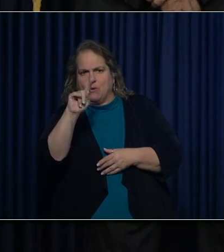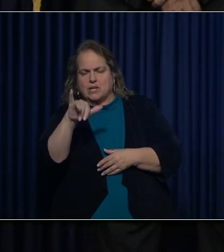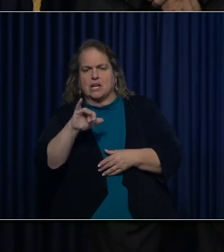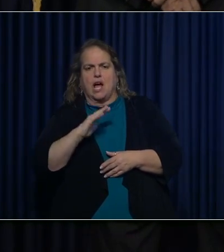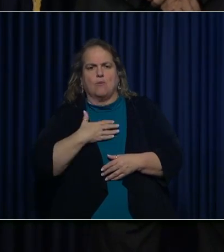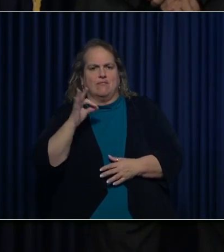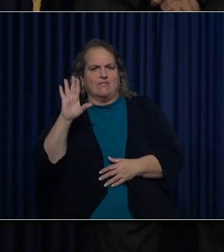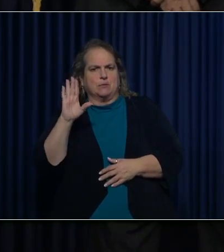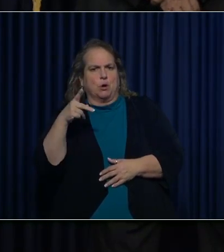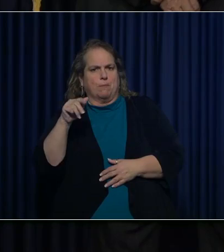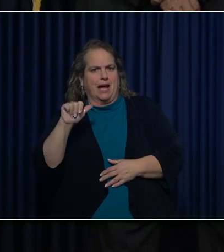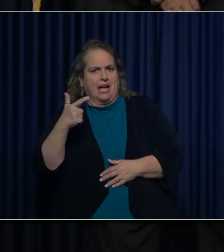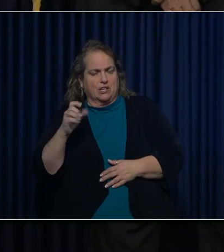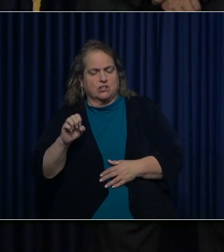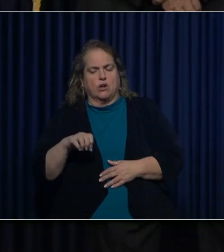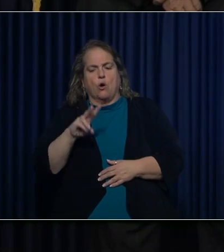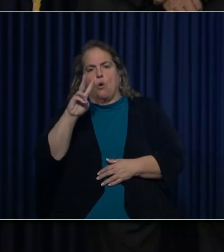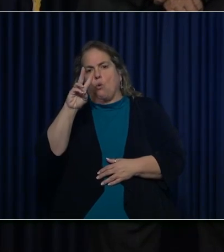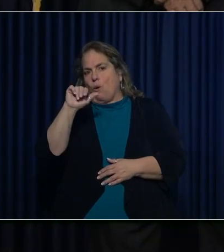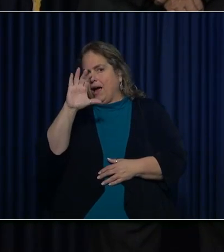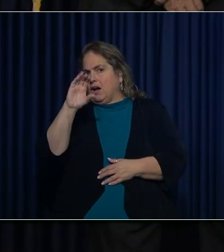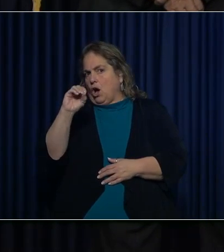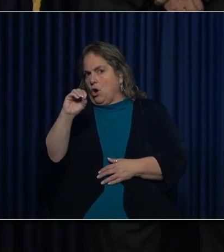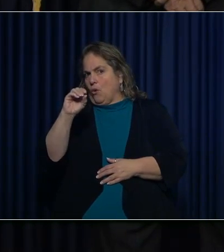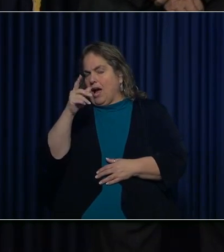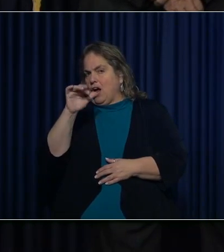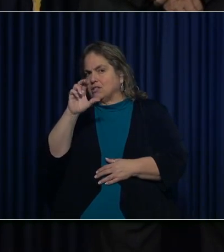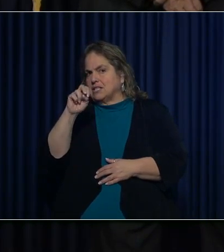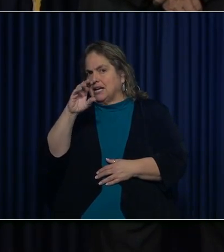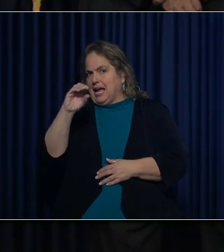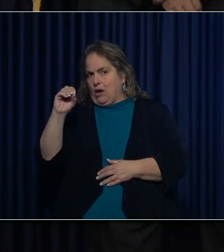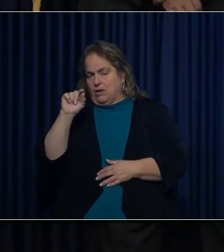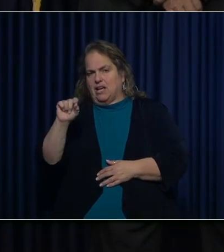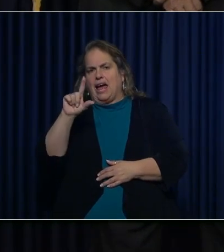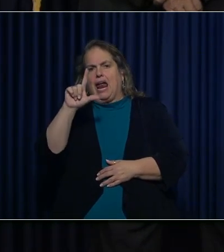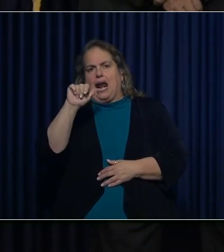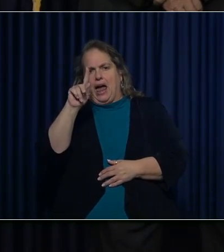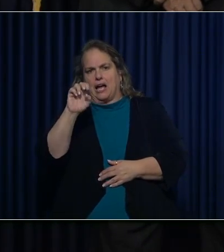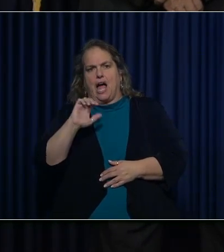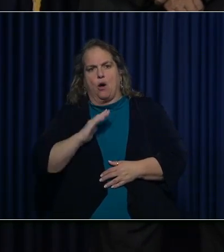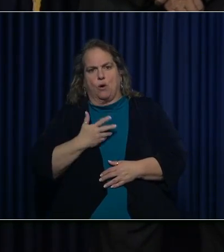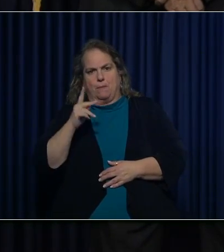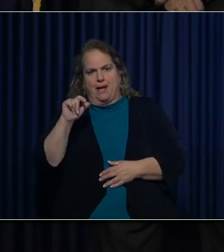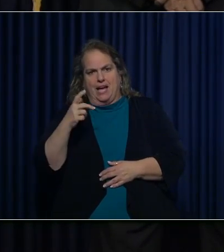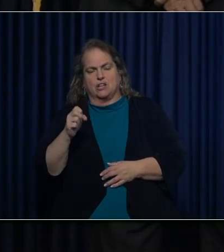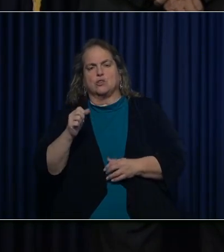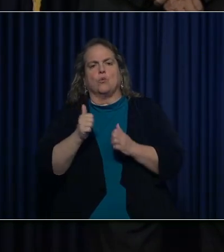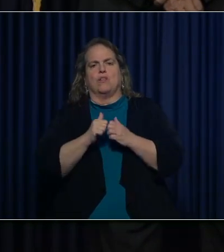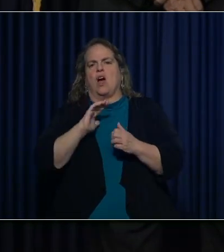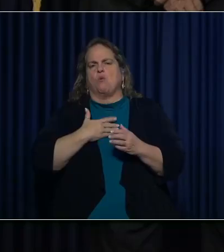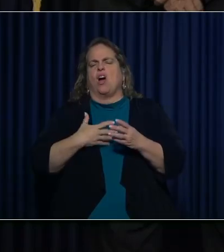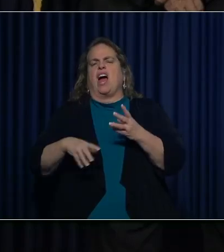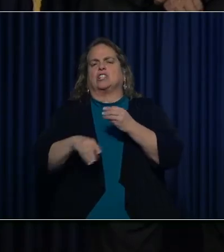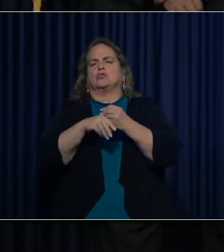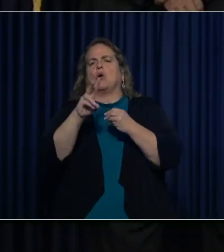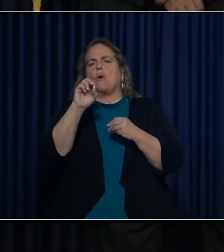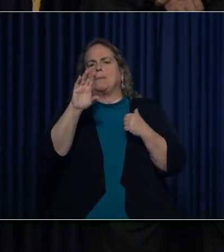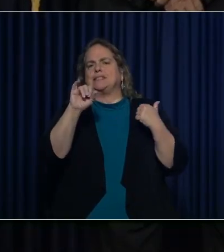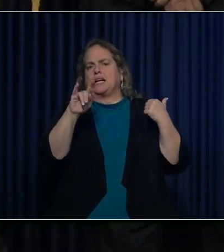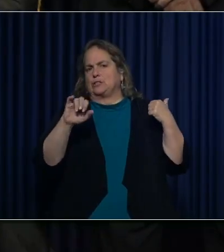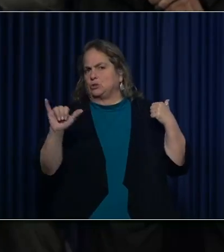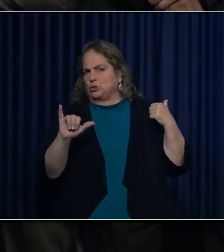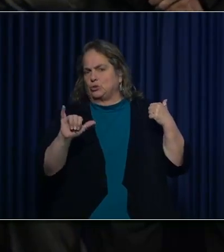Health Department. So please like that page. We are keeping information flowing from there, in addition to these extra websites. Thank you,